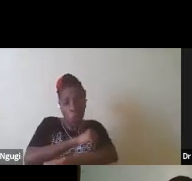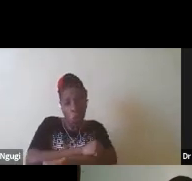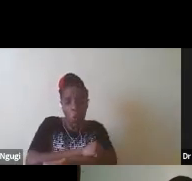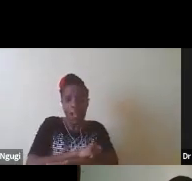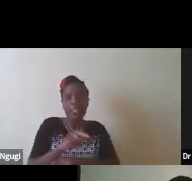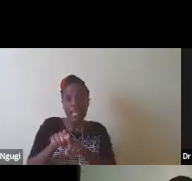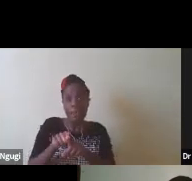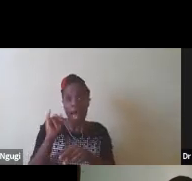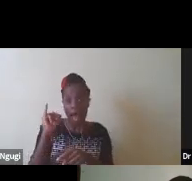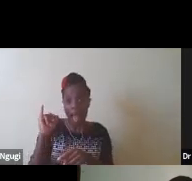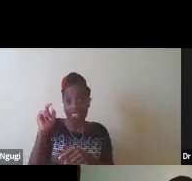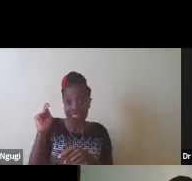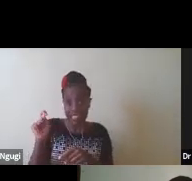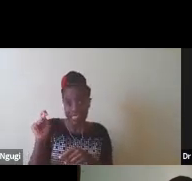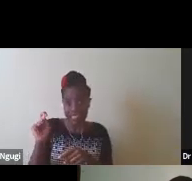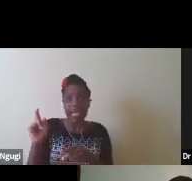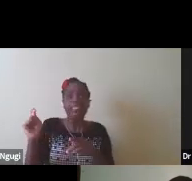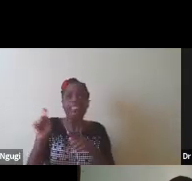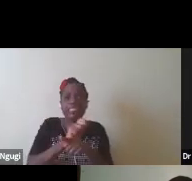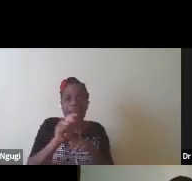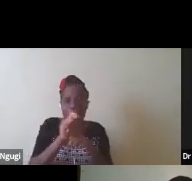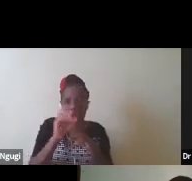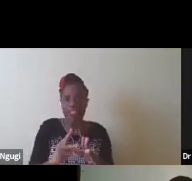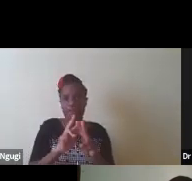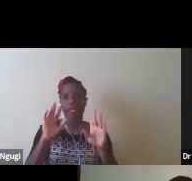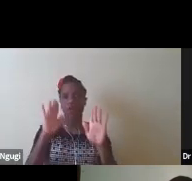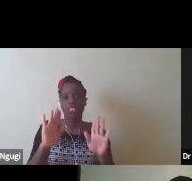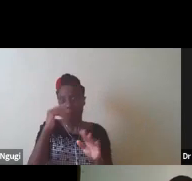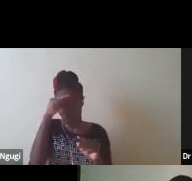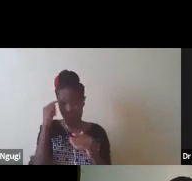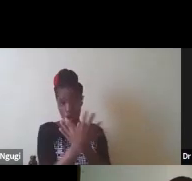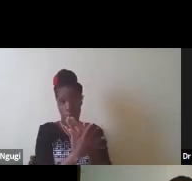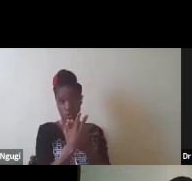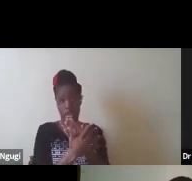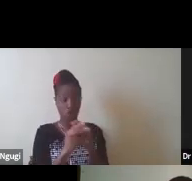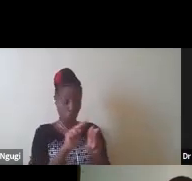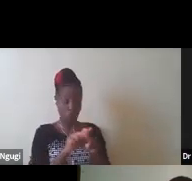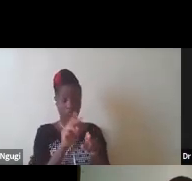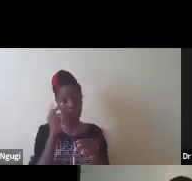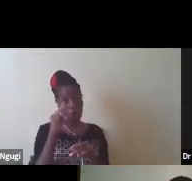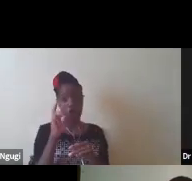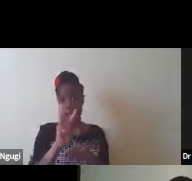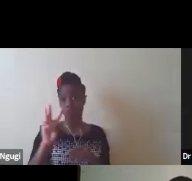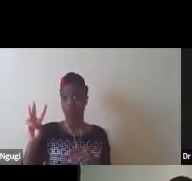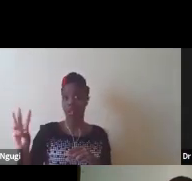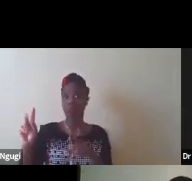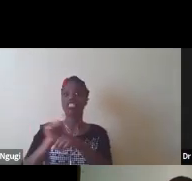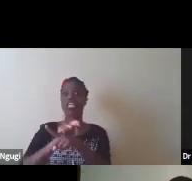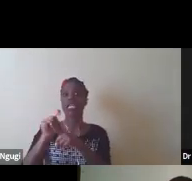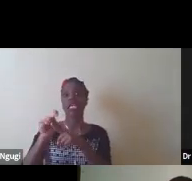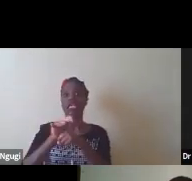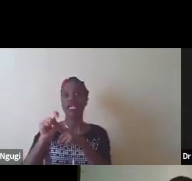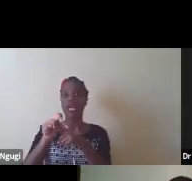IT tutors. The tutors in the IT, once they get it, then as the students come to the IT lab, they get